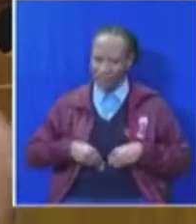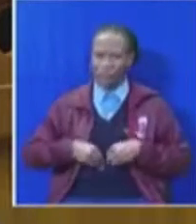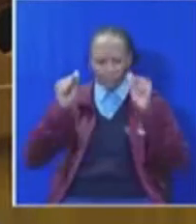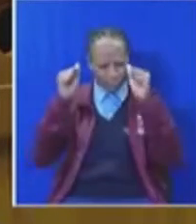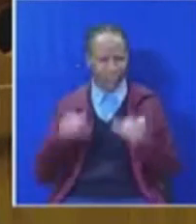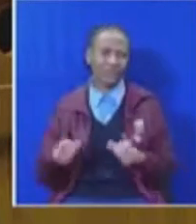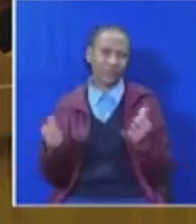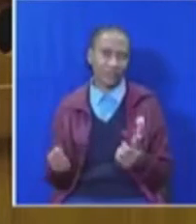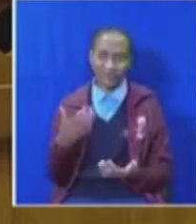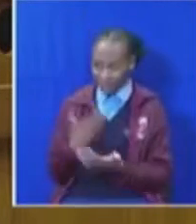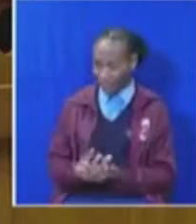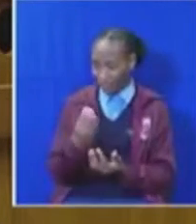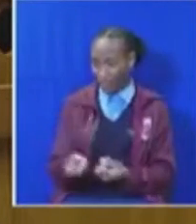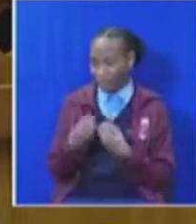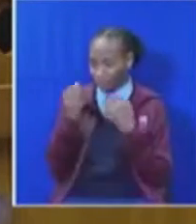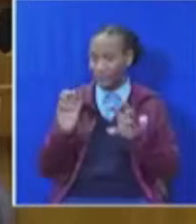they able to give consent?